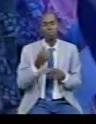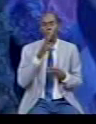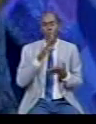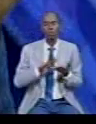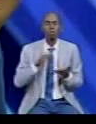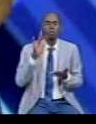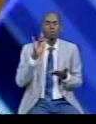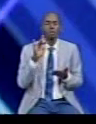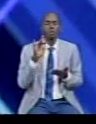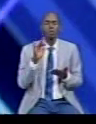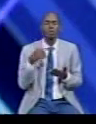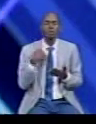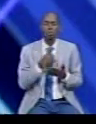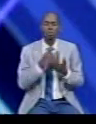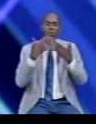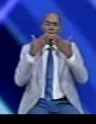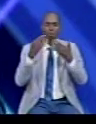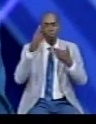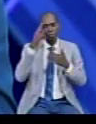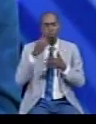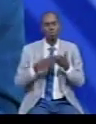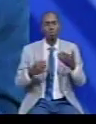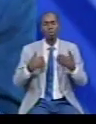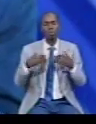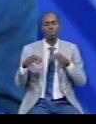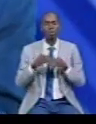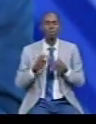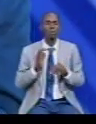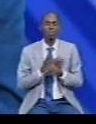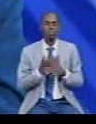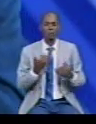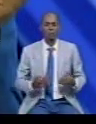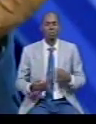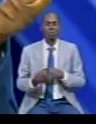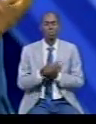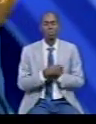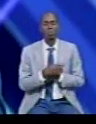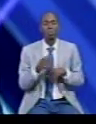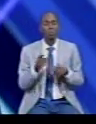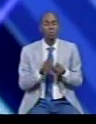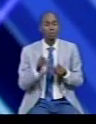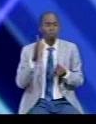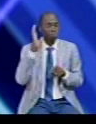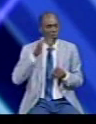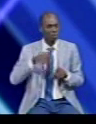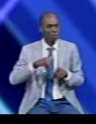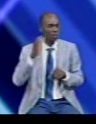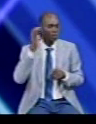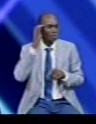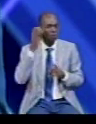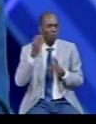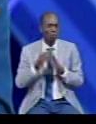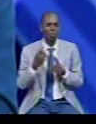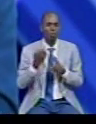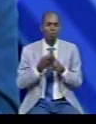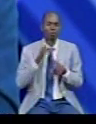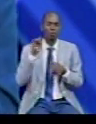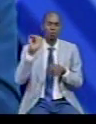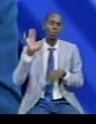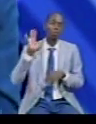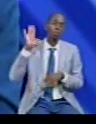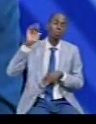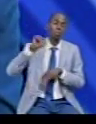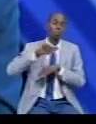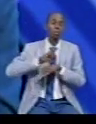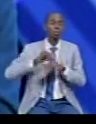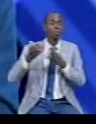Lord, we are so grateful for what you have done in our lives today. As we are going to listen to a word again from your anointed servant, Lord, speak